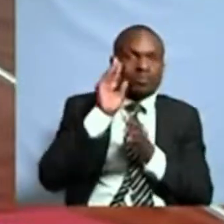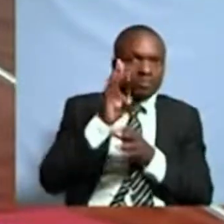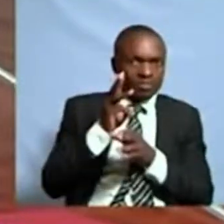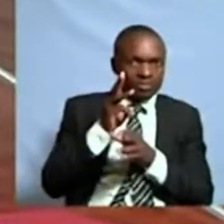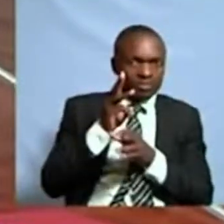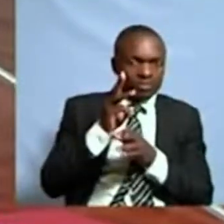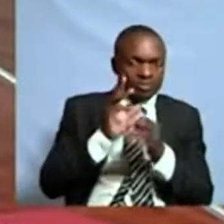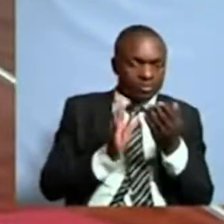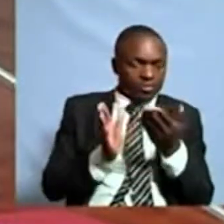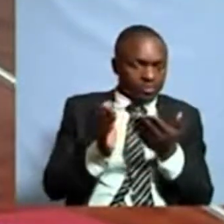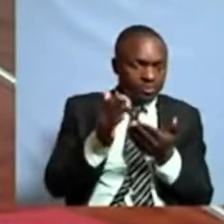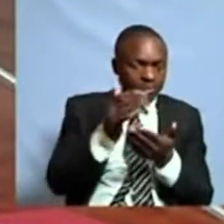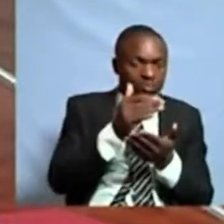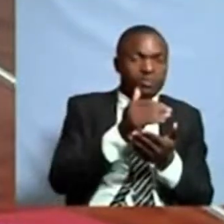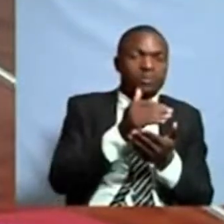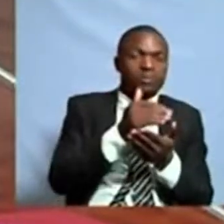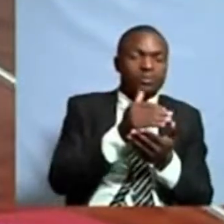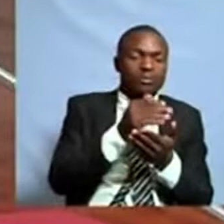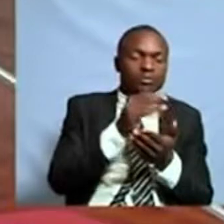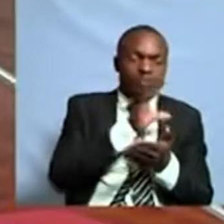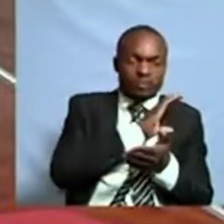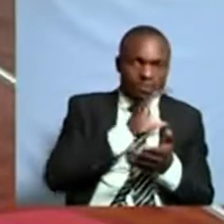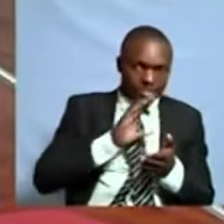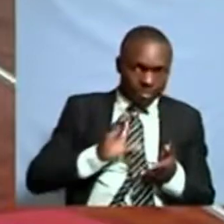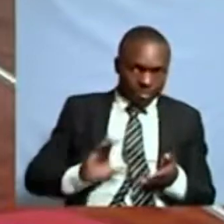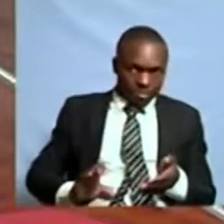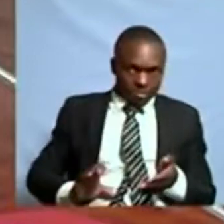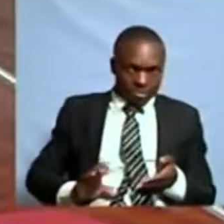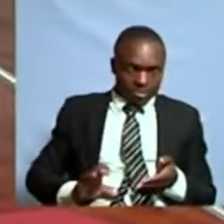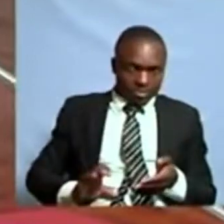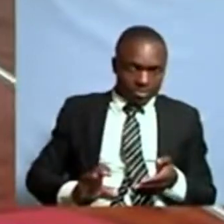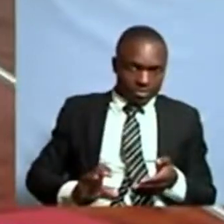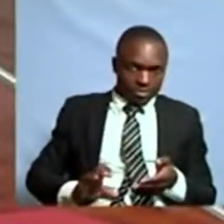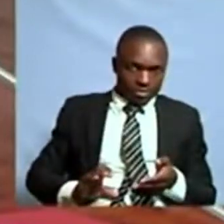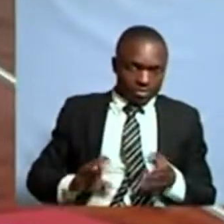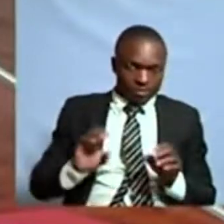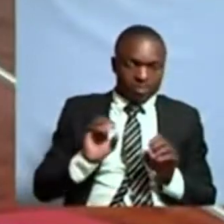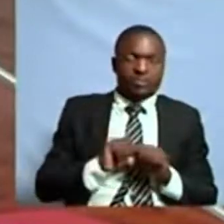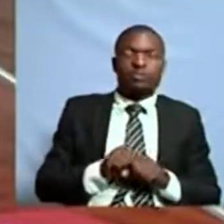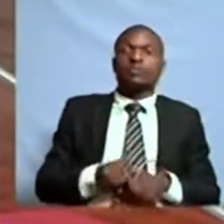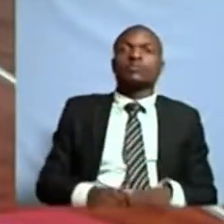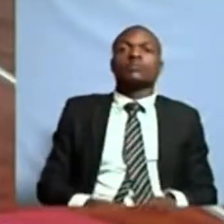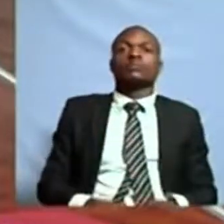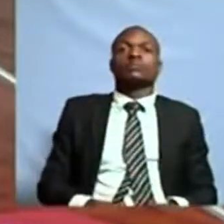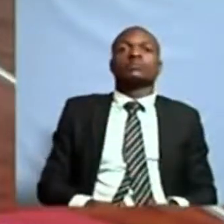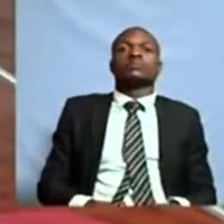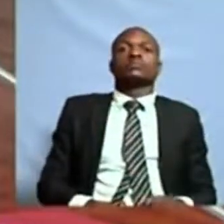income generating facility for the scheme.